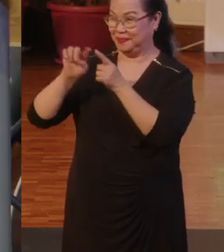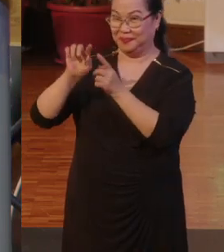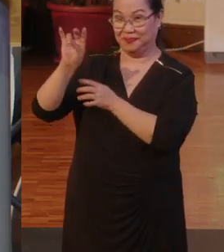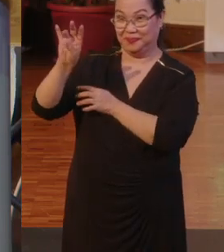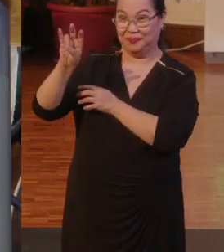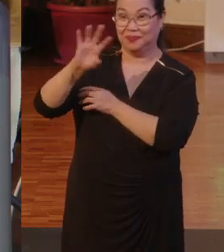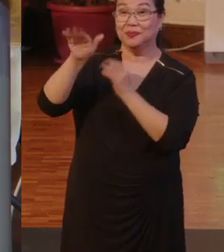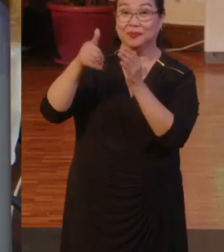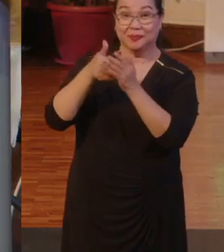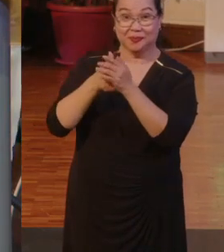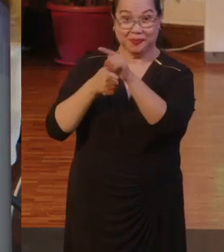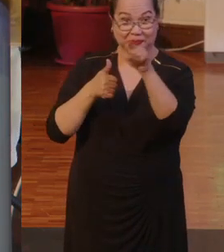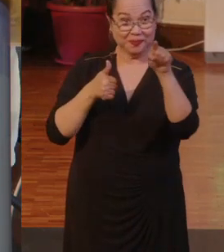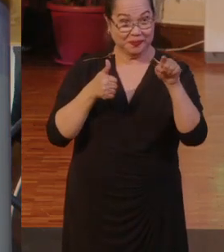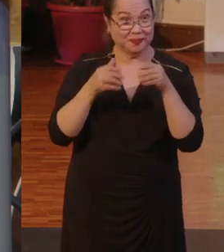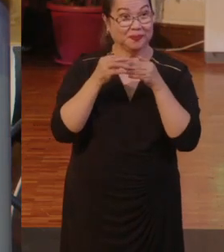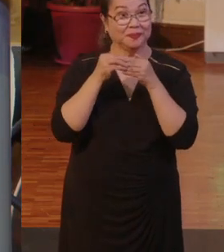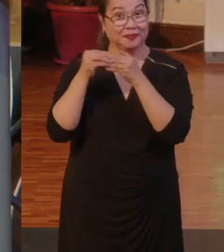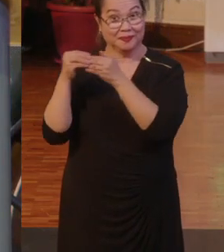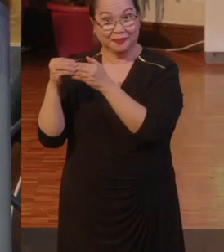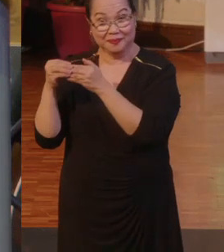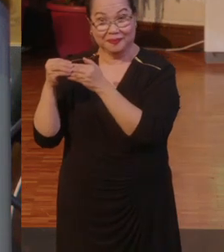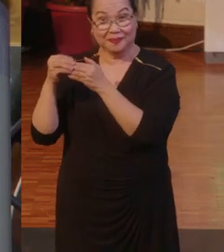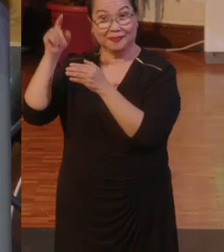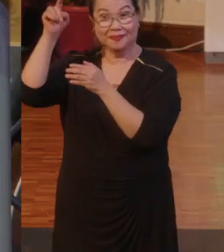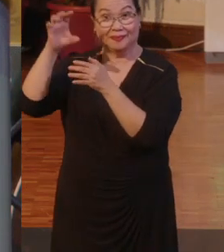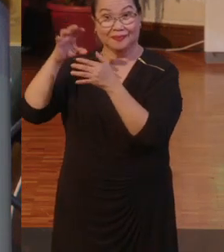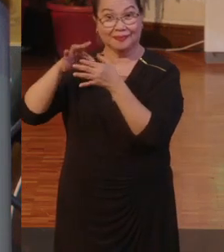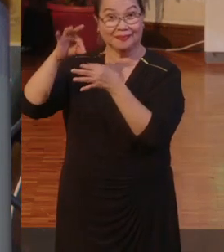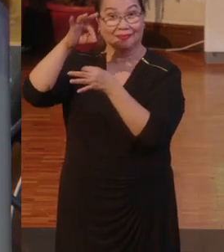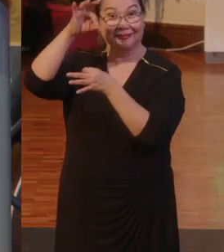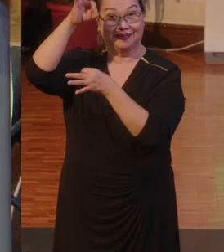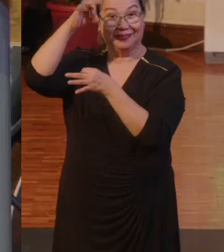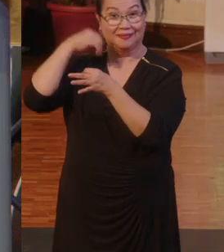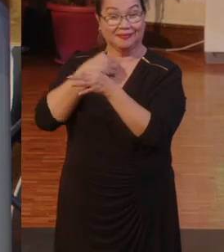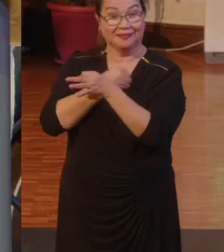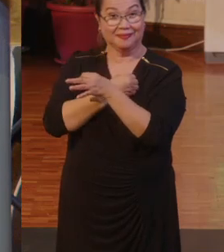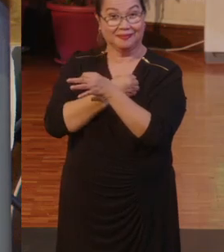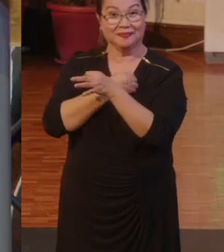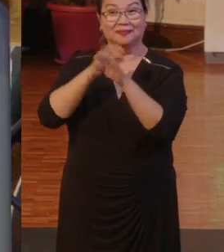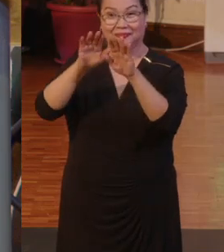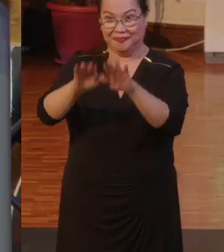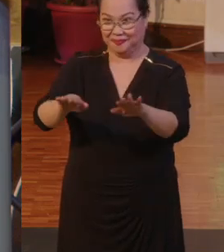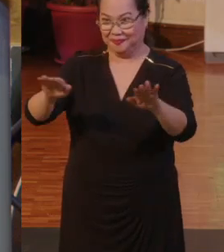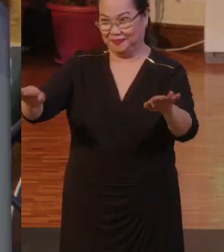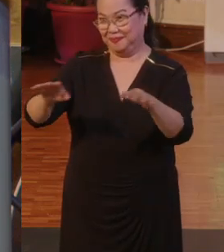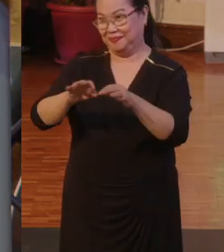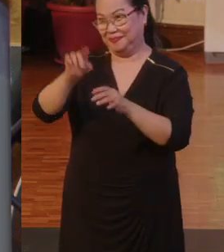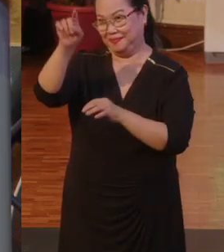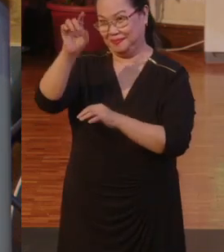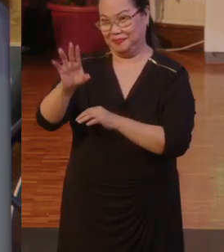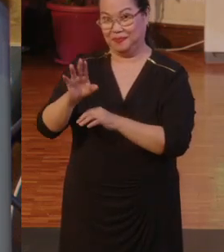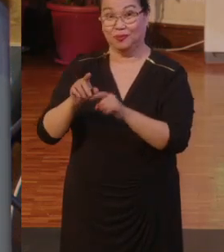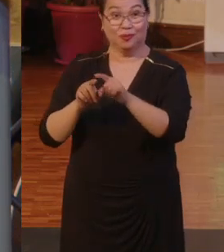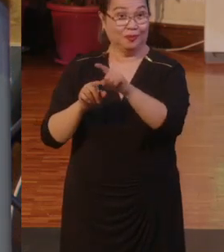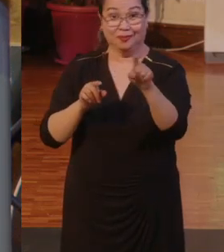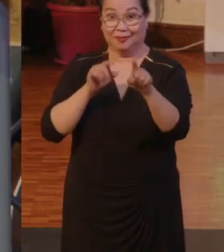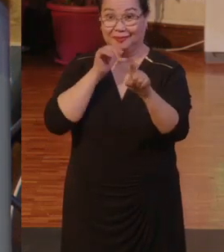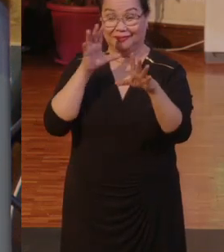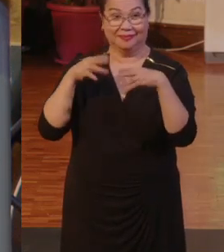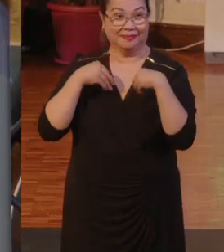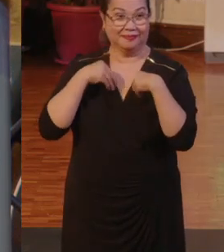17, "For all who are led by the Spirit of God are sons of God. For you did not receive